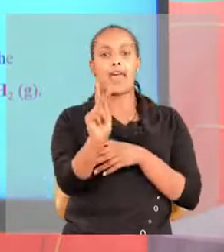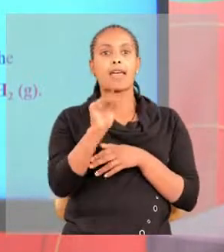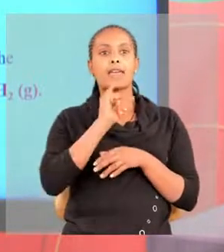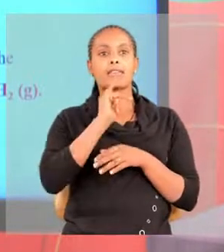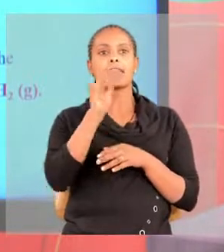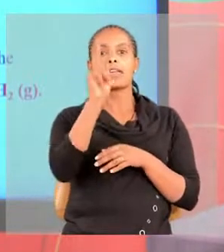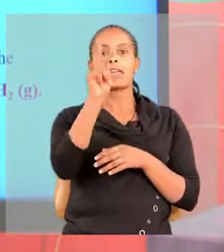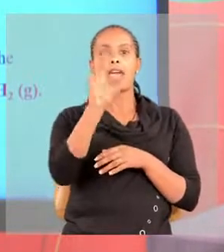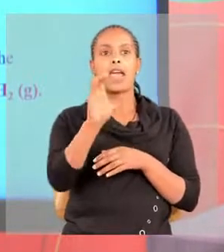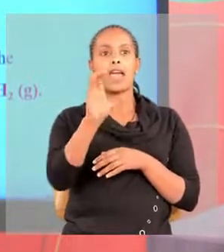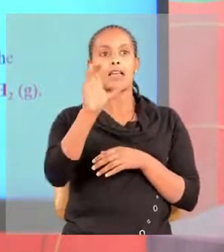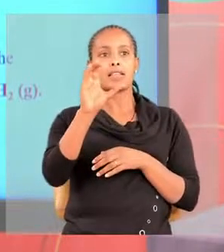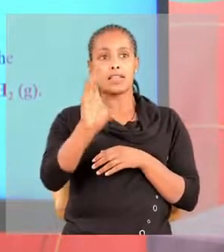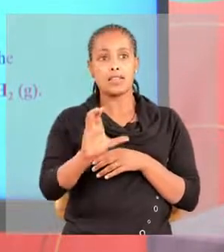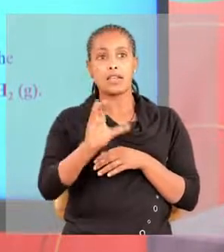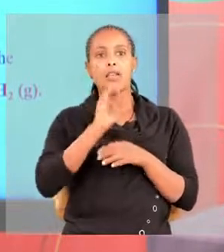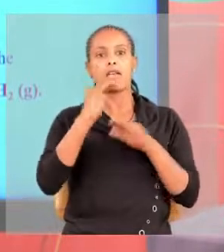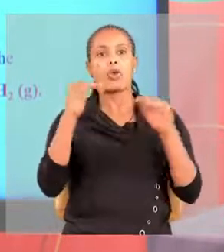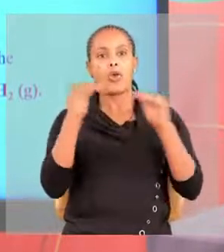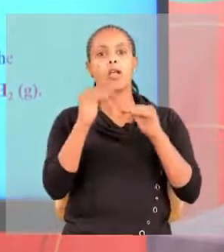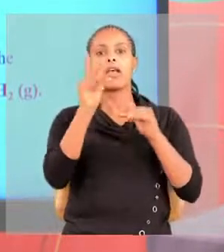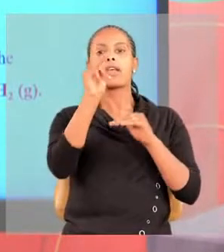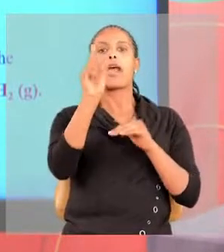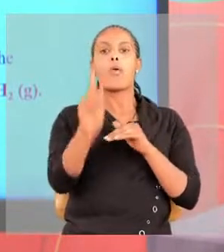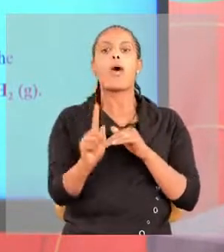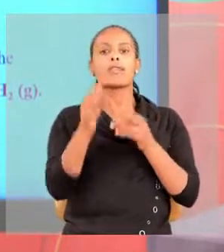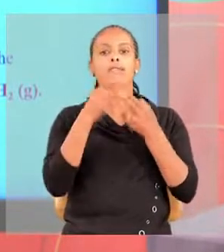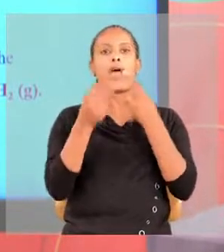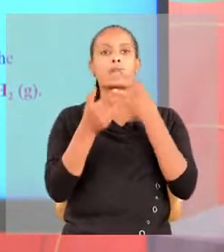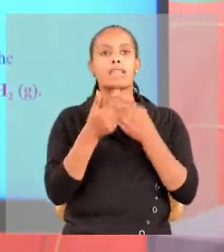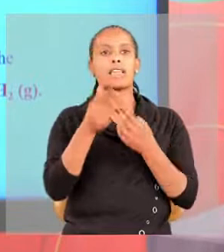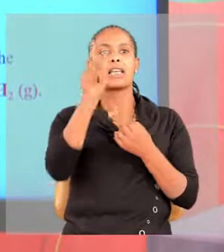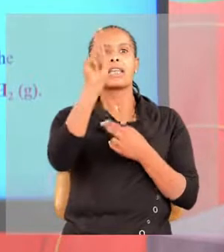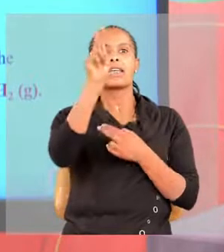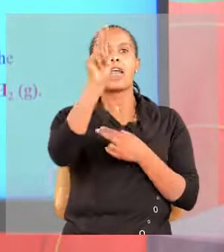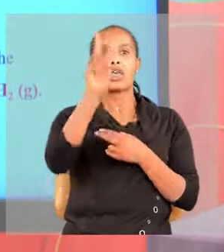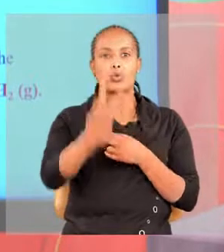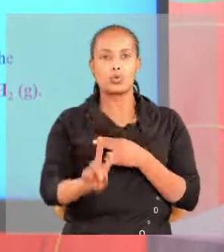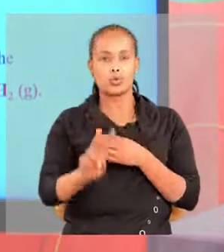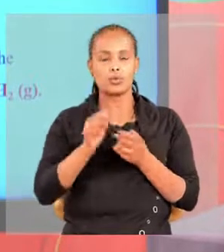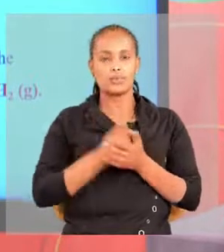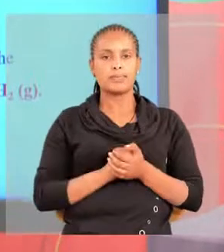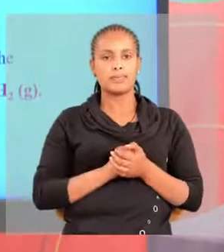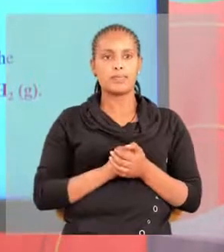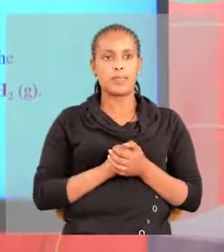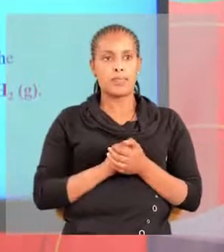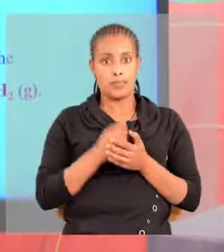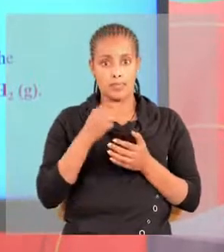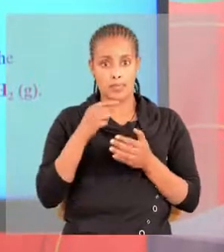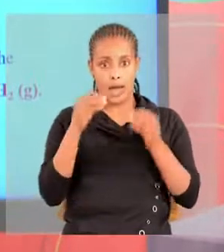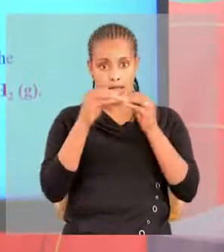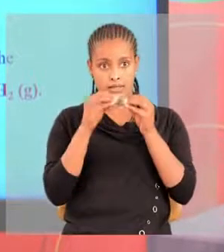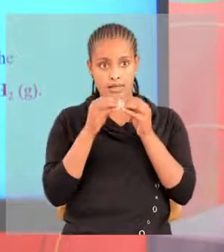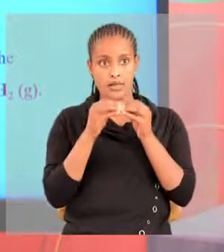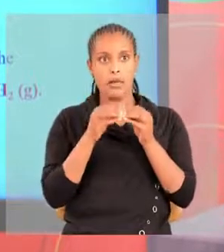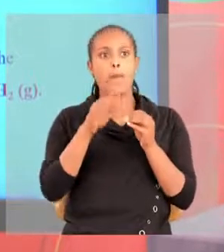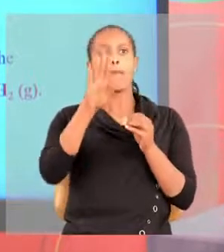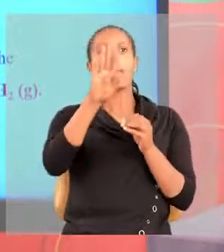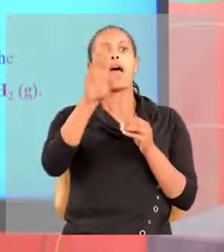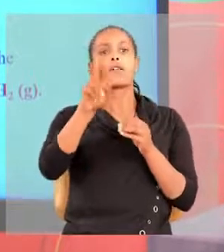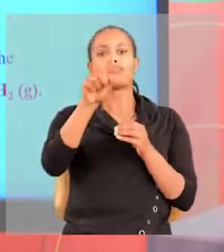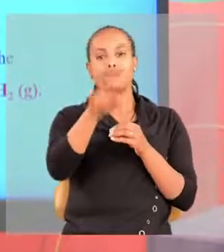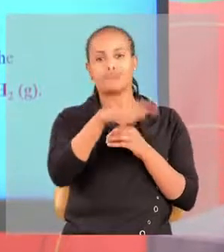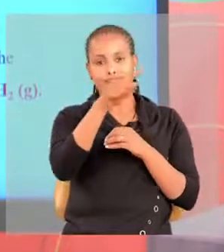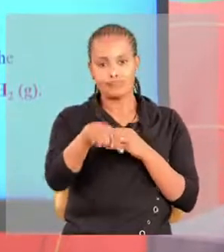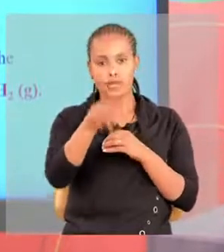is K3, equal K1 times K2. Yes, Br2 will be cancelled